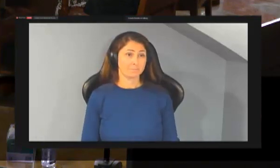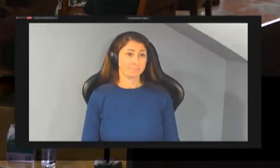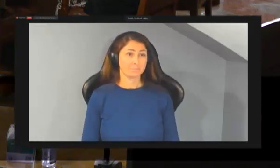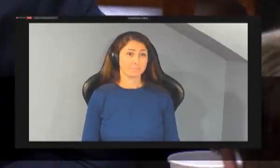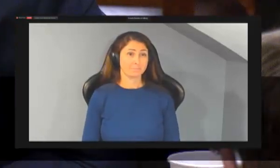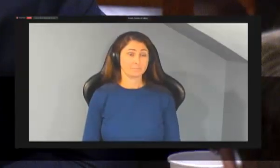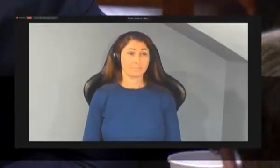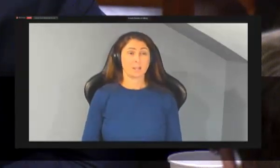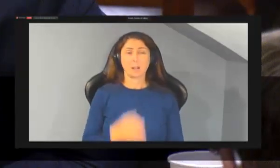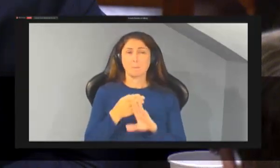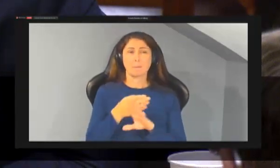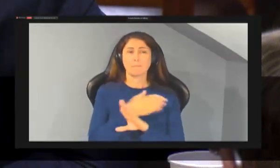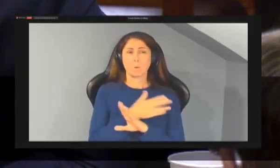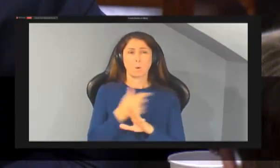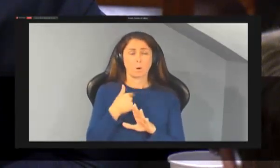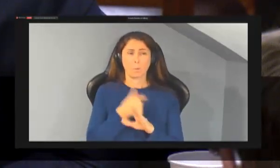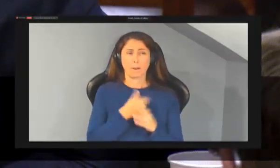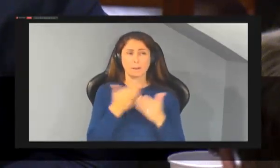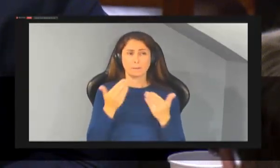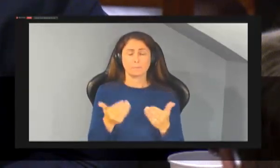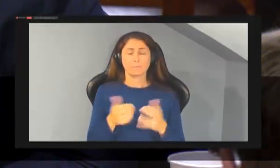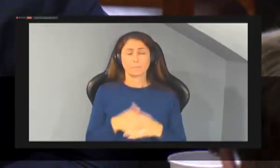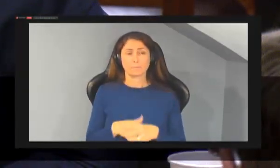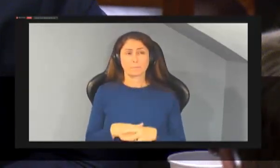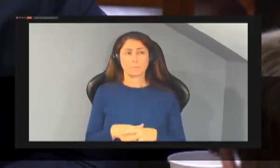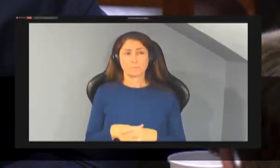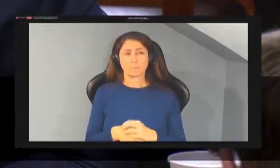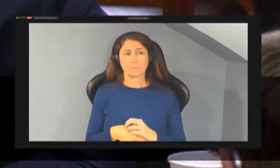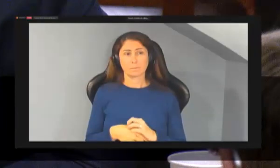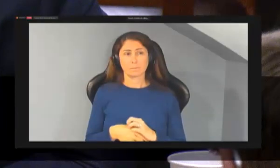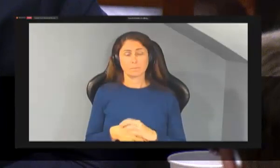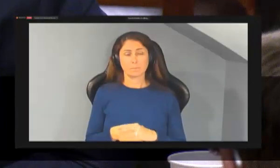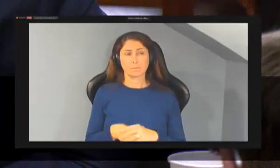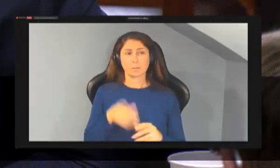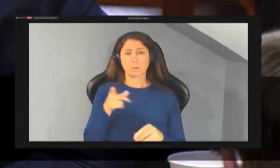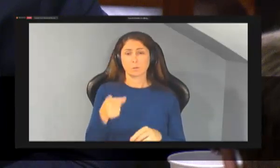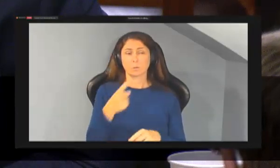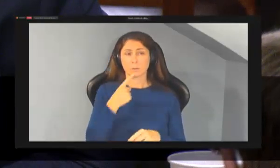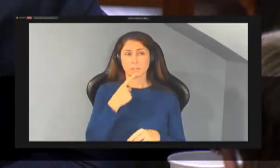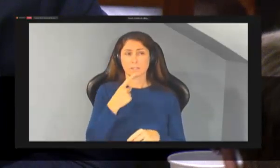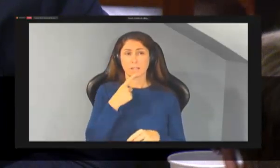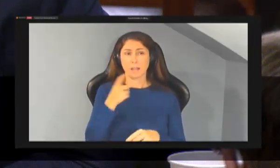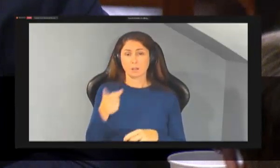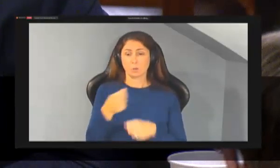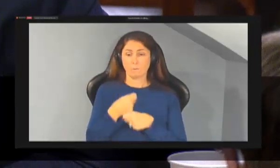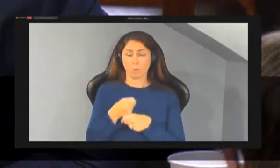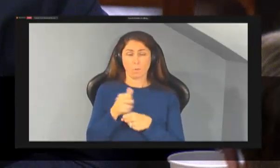you're, I mean, you said that you formed a committee,